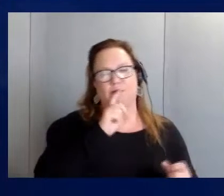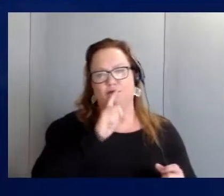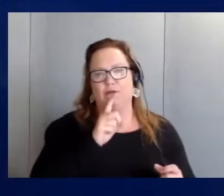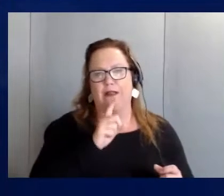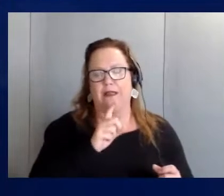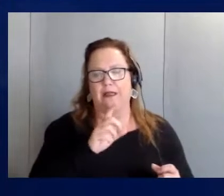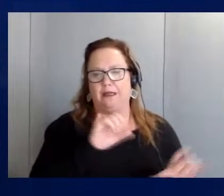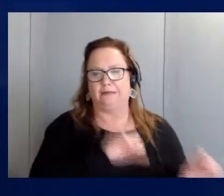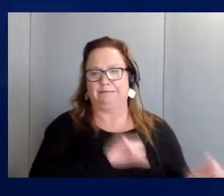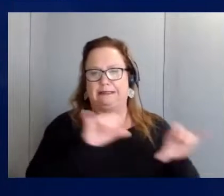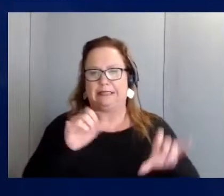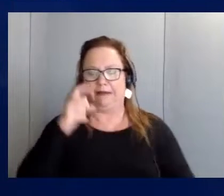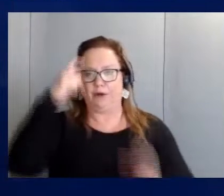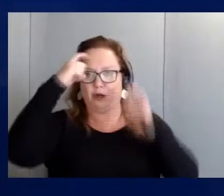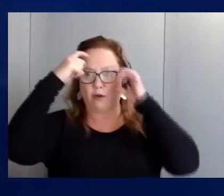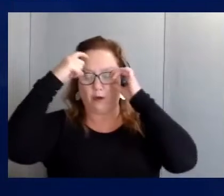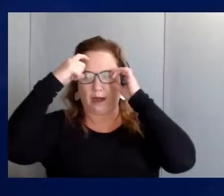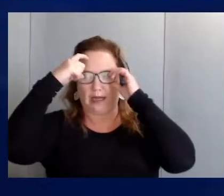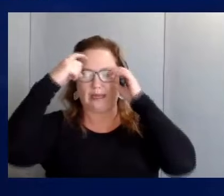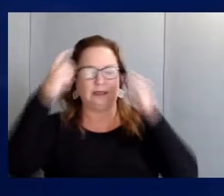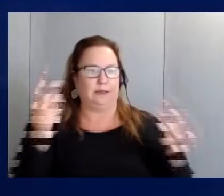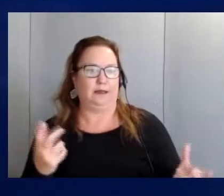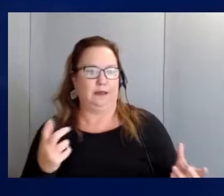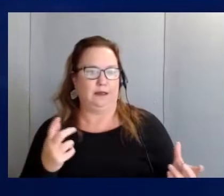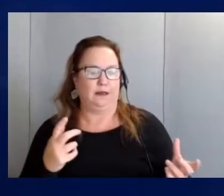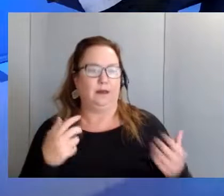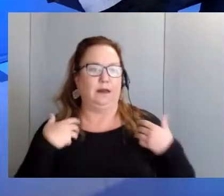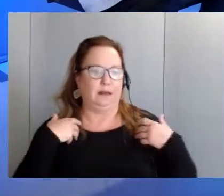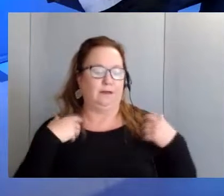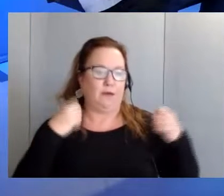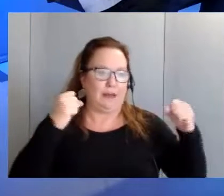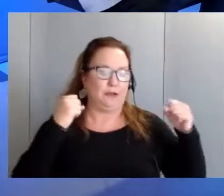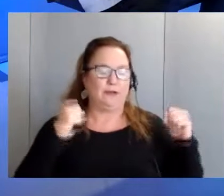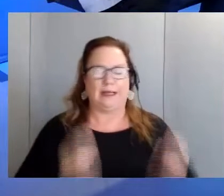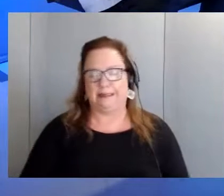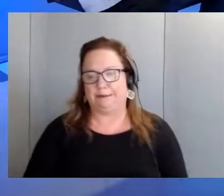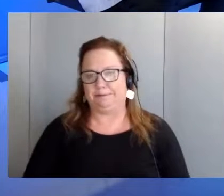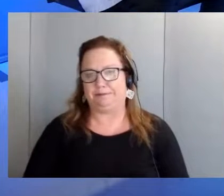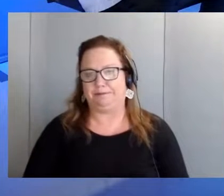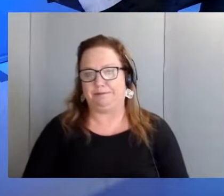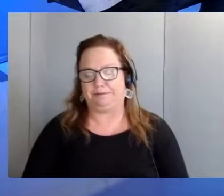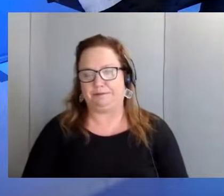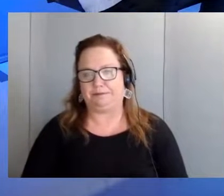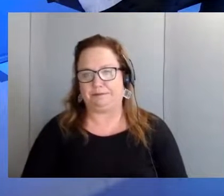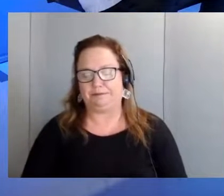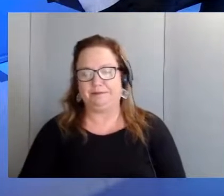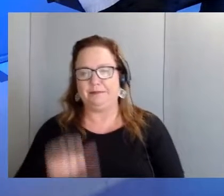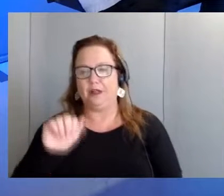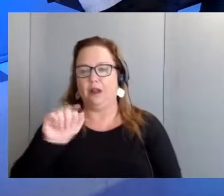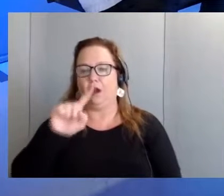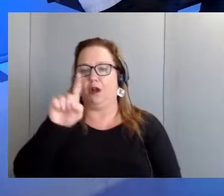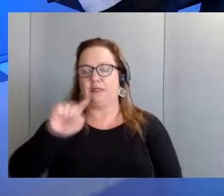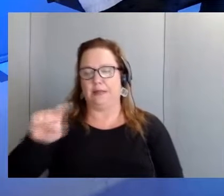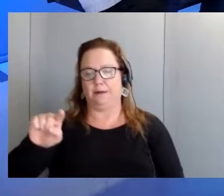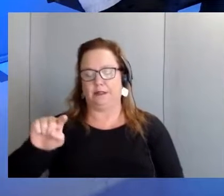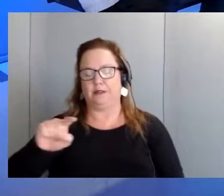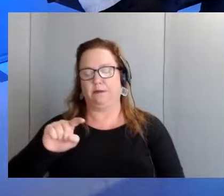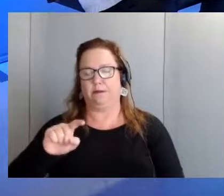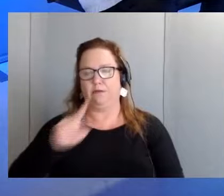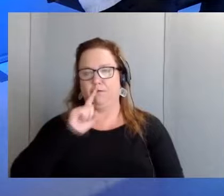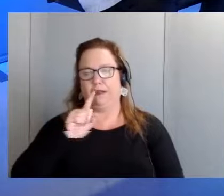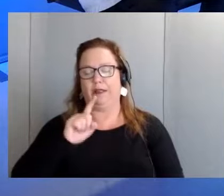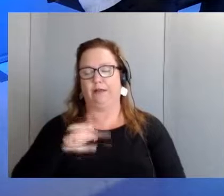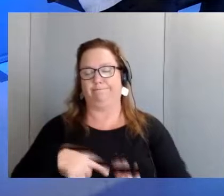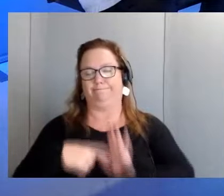brains for other things aside from exercise as well. All right. Great advice there. Alzheimer's has made the news this year